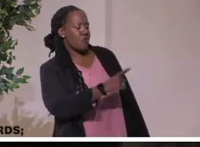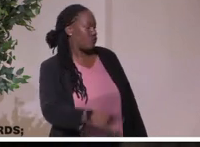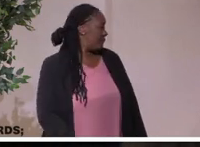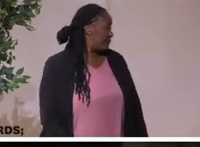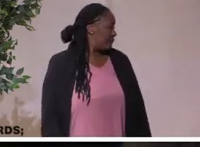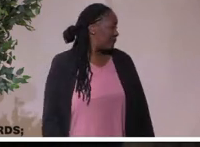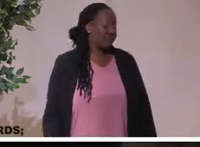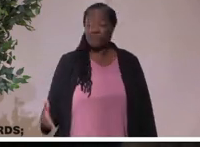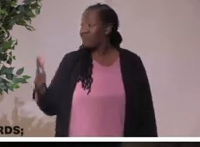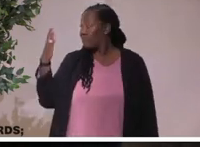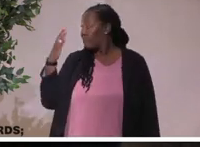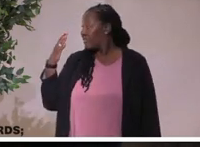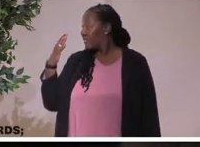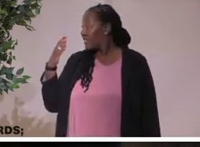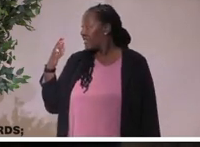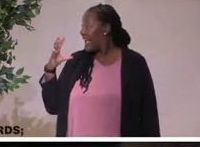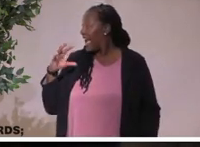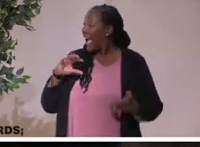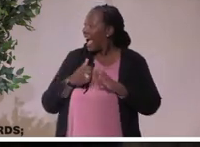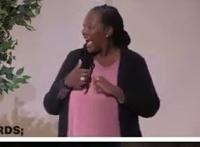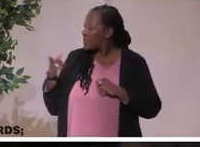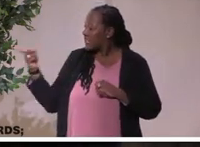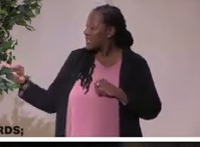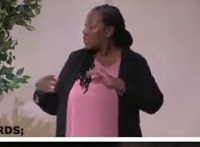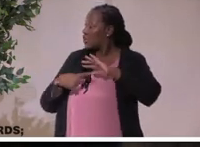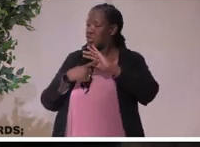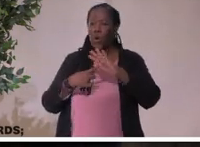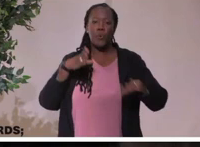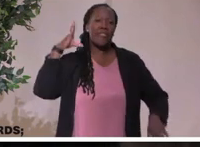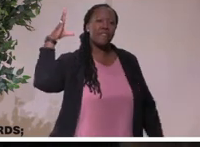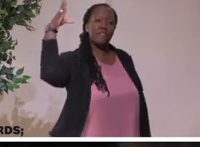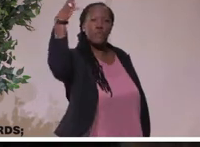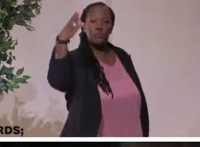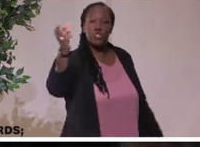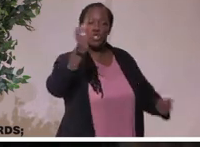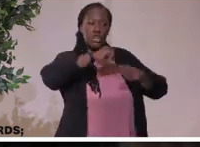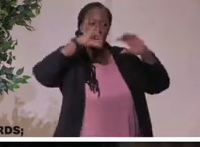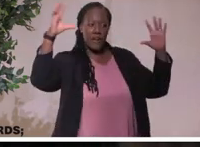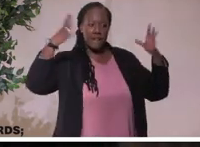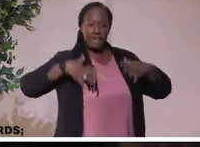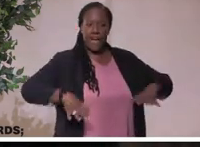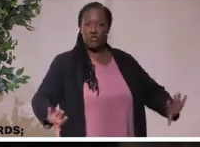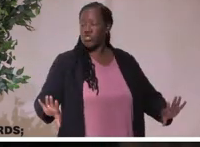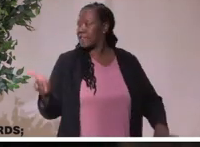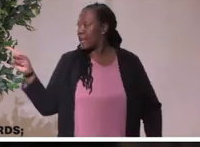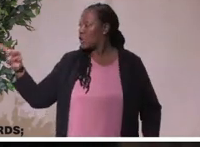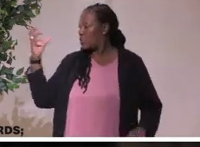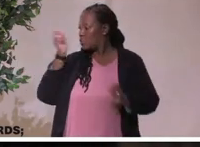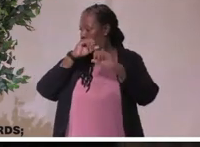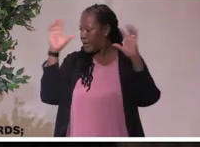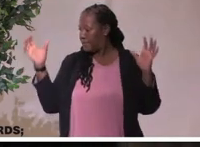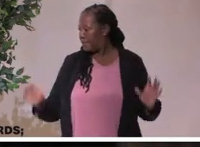of tapped into it, but I want you to, like, give me, like, how does it exemplify the future of fashion that you envision and dream of? For